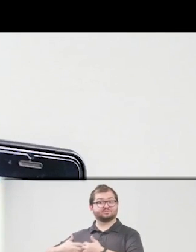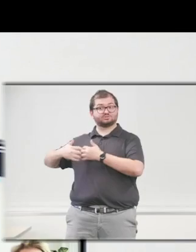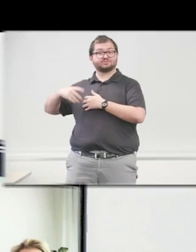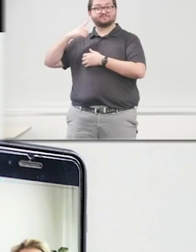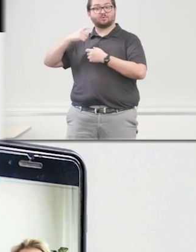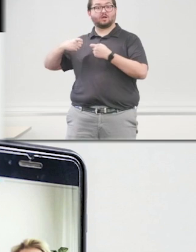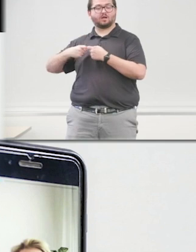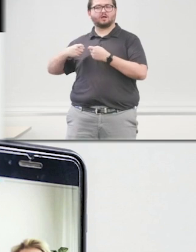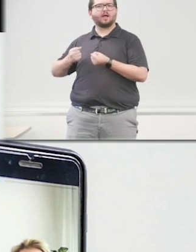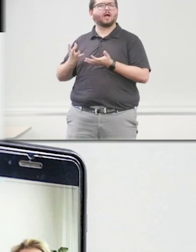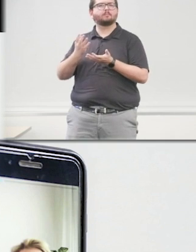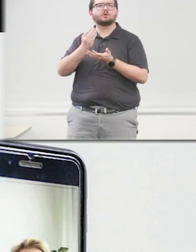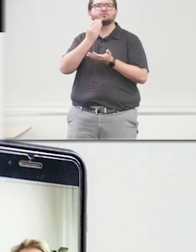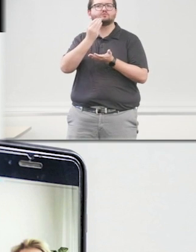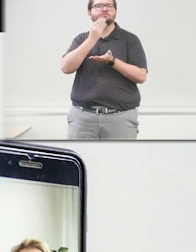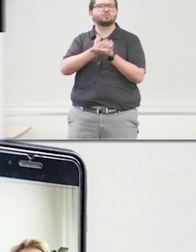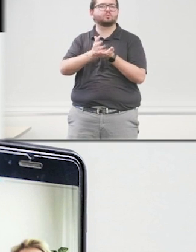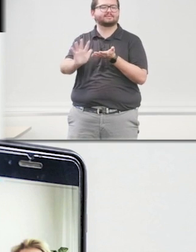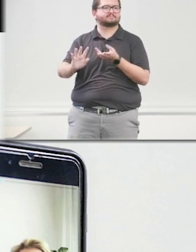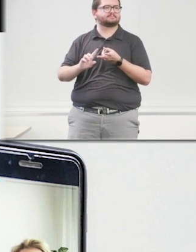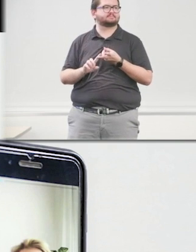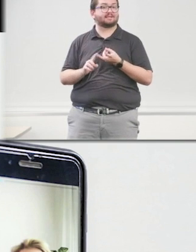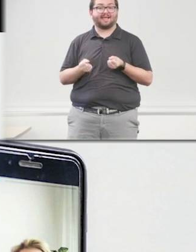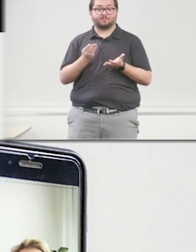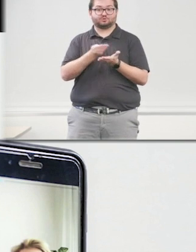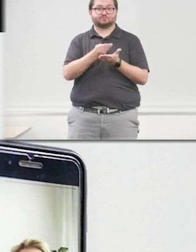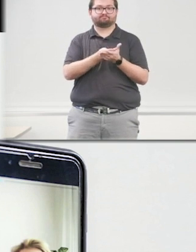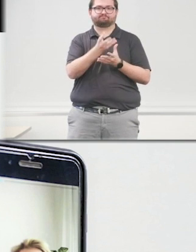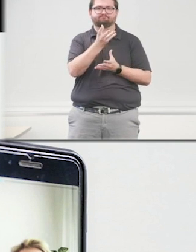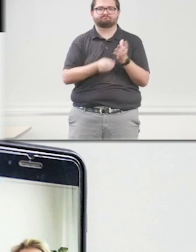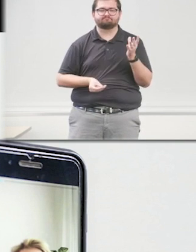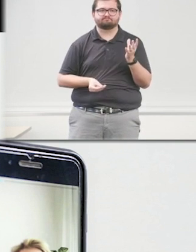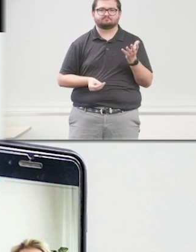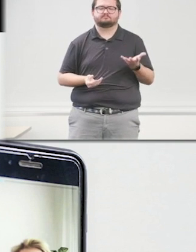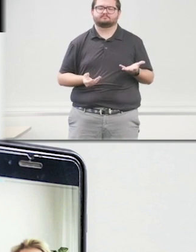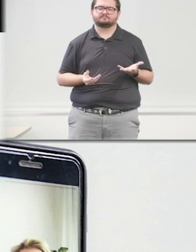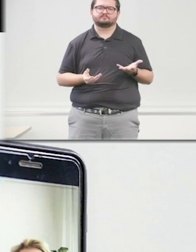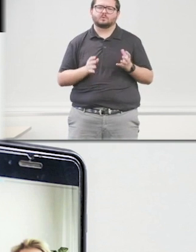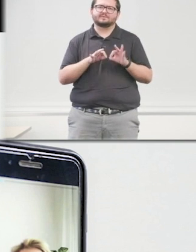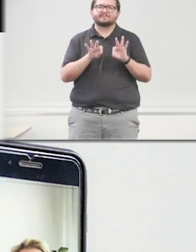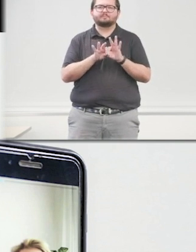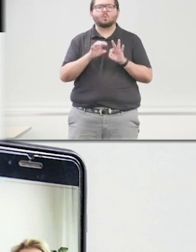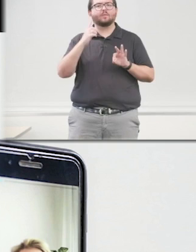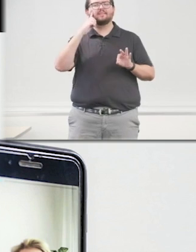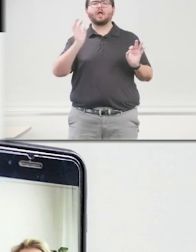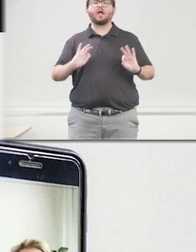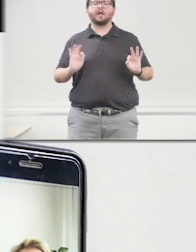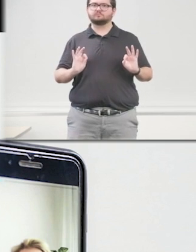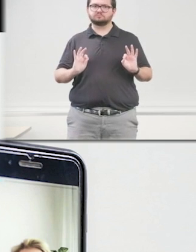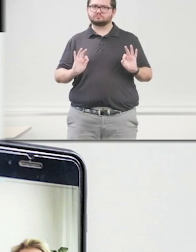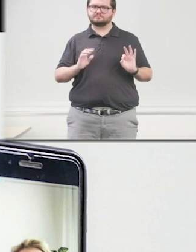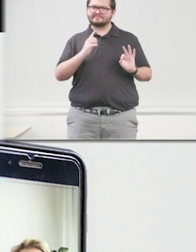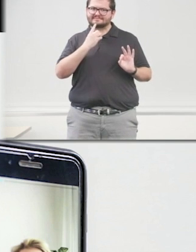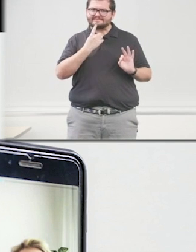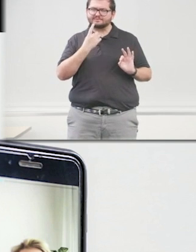is going to be spoiled? How much of a monetary loss would that be for your company? So those little tiny things you really have to think